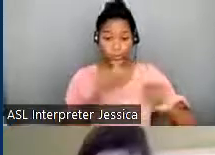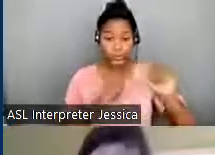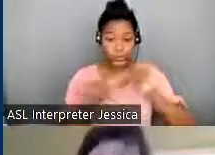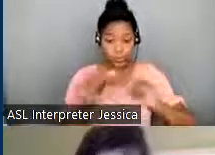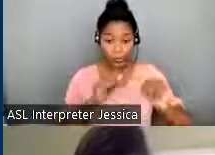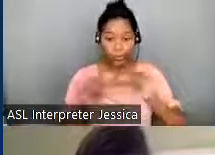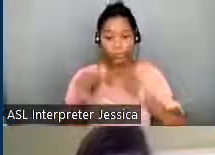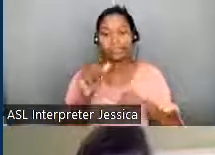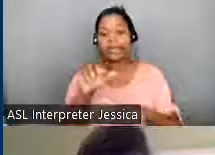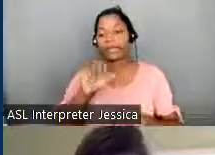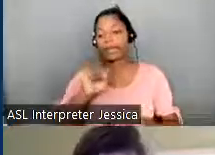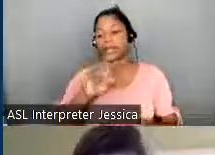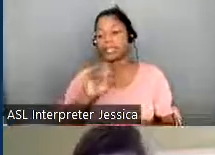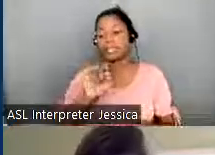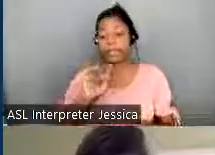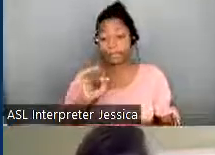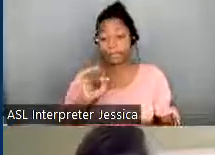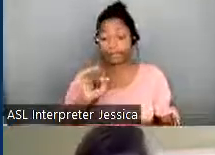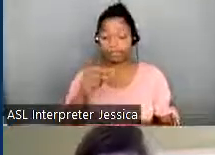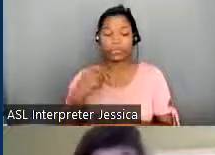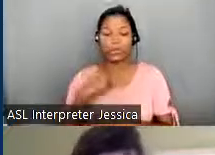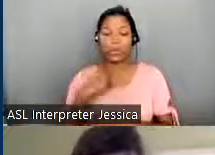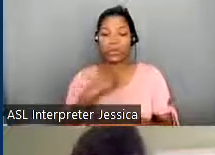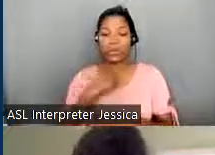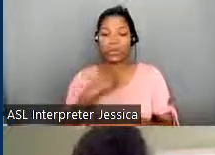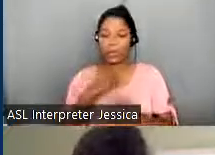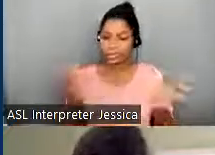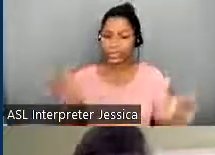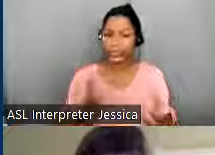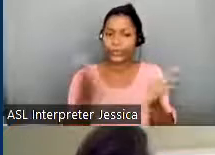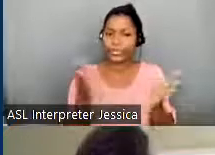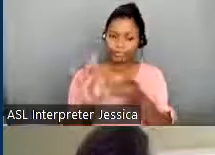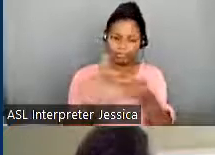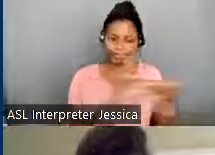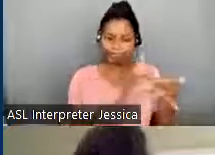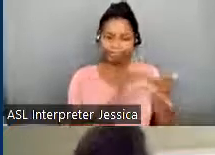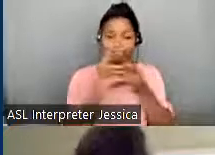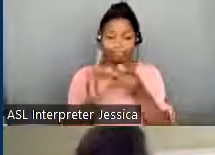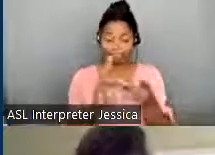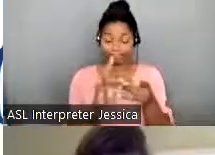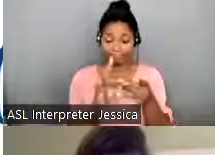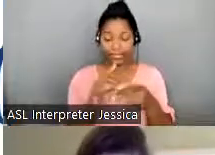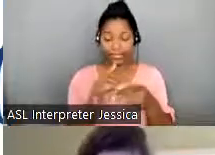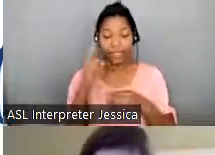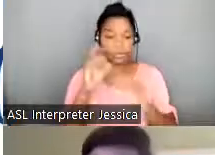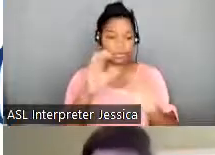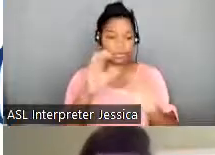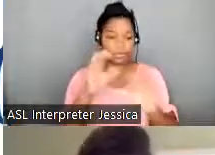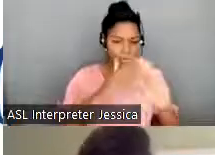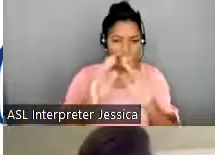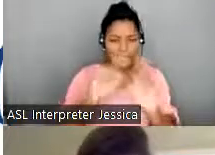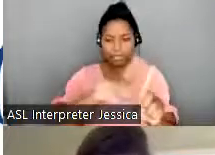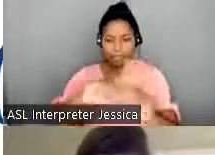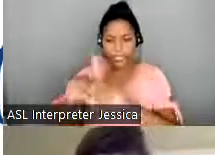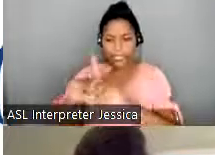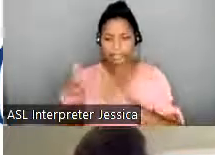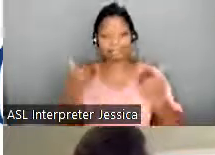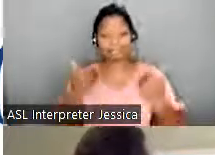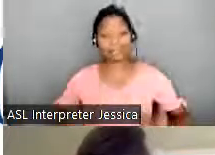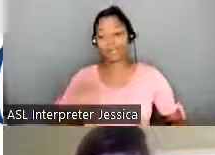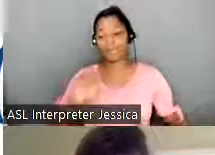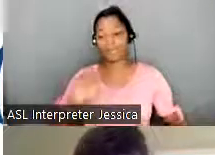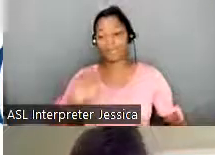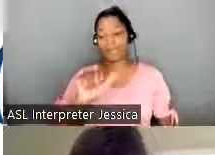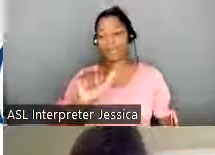Summit, promoting social connectedness across ages, abilities, and communities. I'm Sandy Markwood,